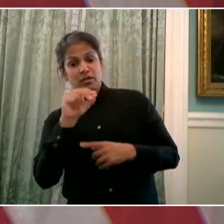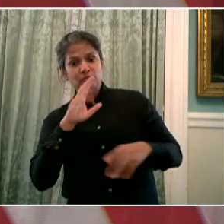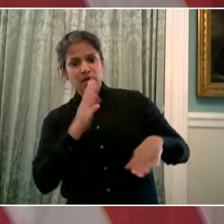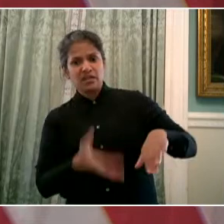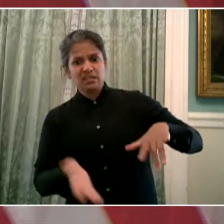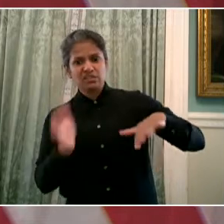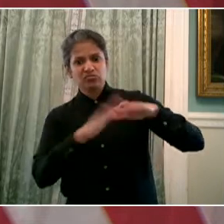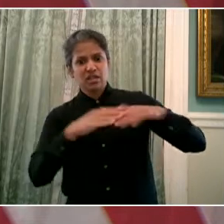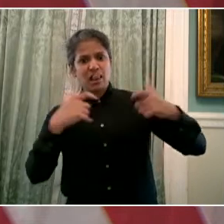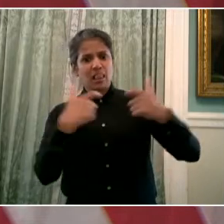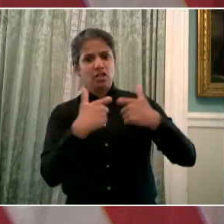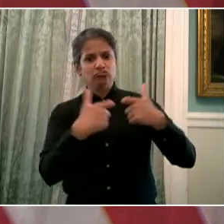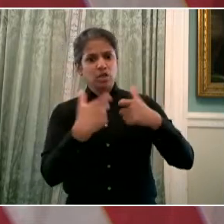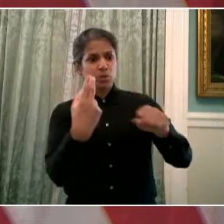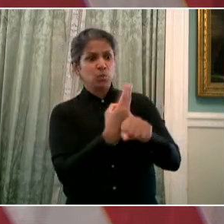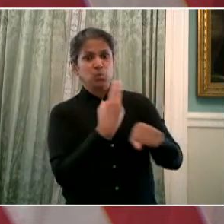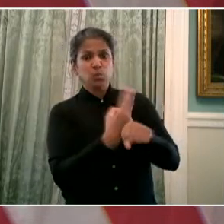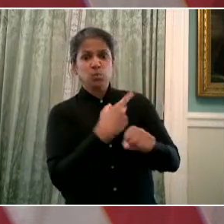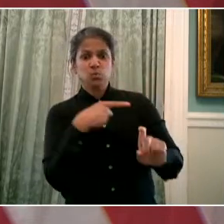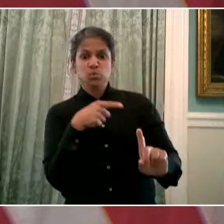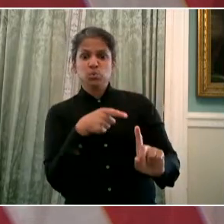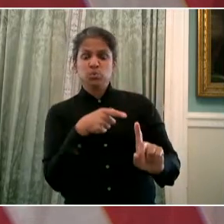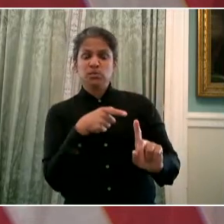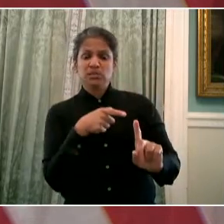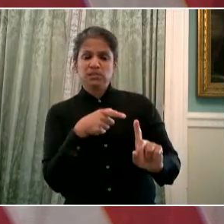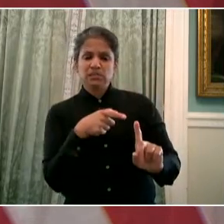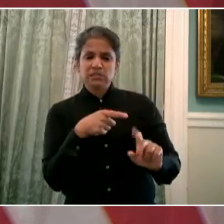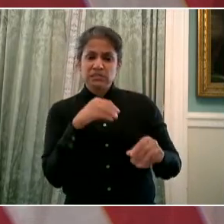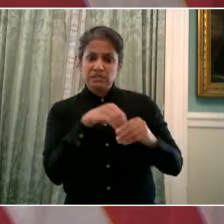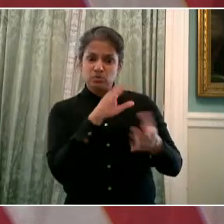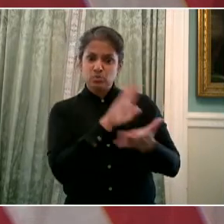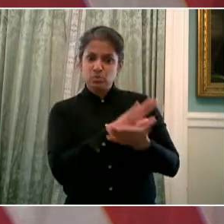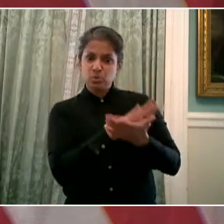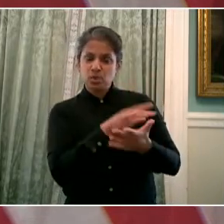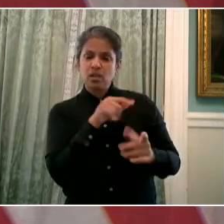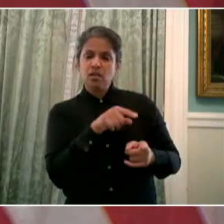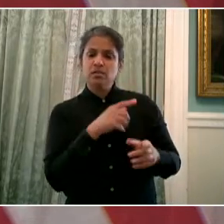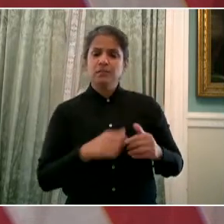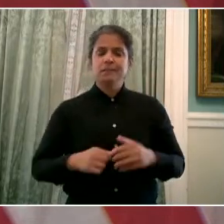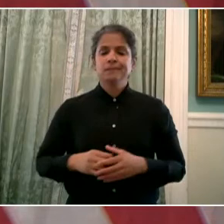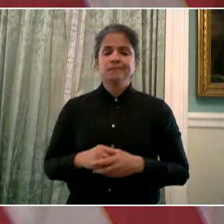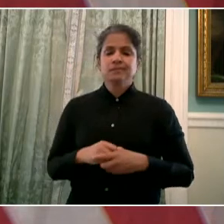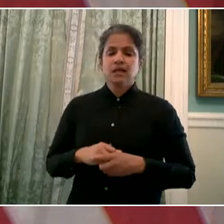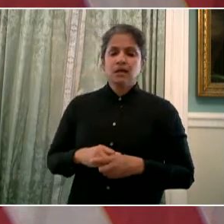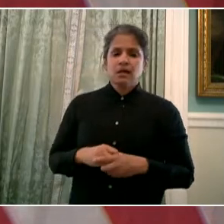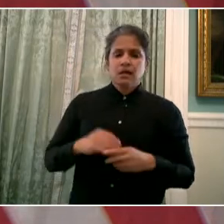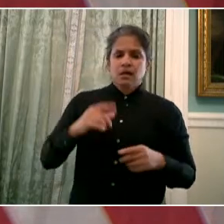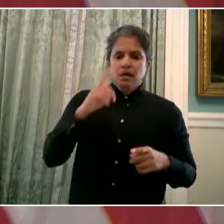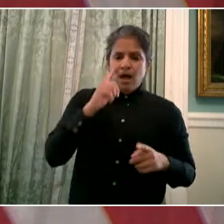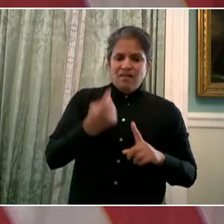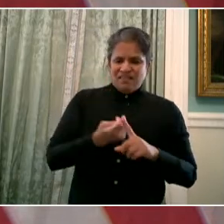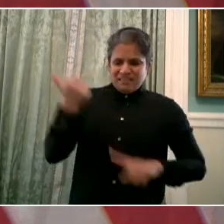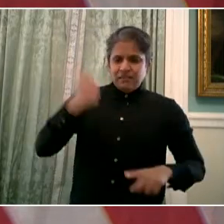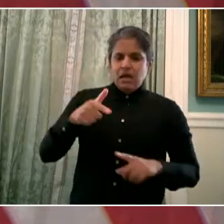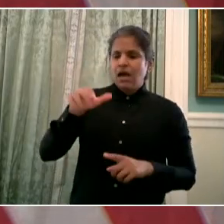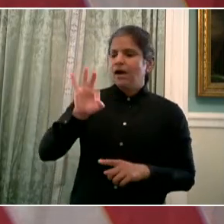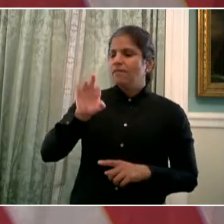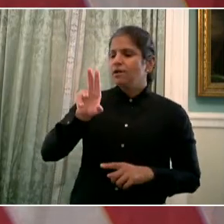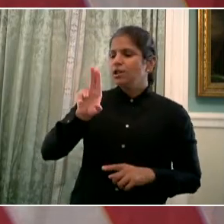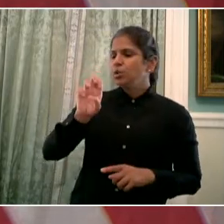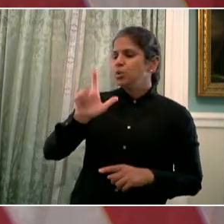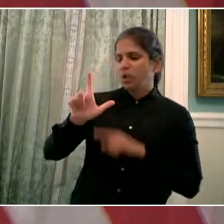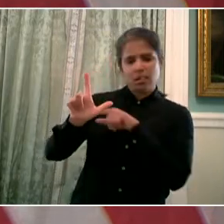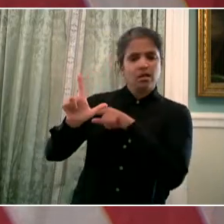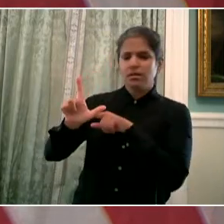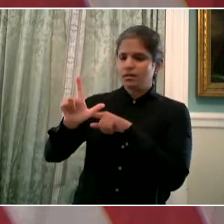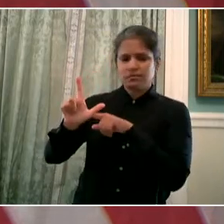and 2027 in all buildings. We are phasing out fossil fuels in city-owned buildings broadly, and with Local Law 97,